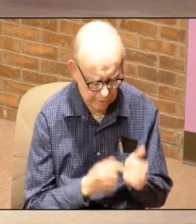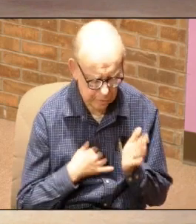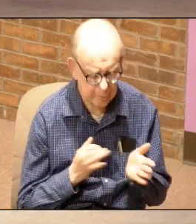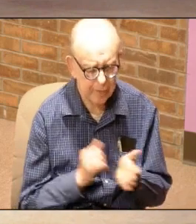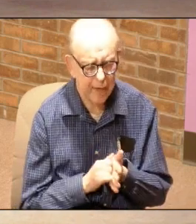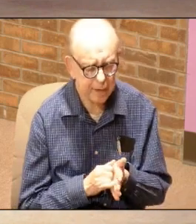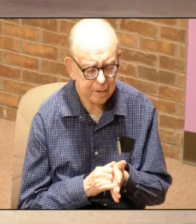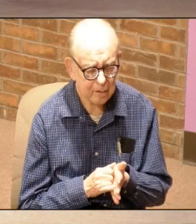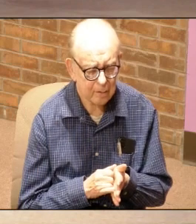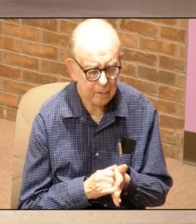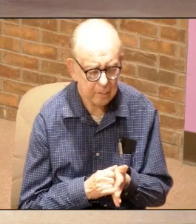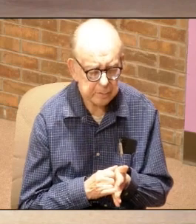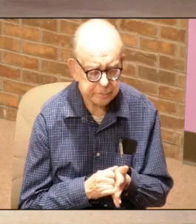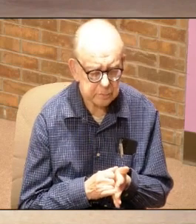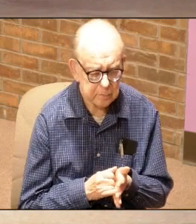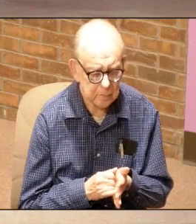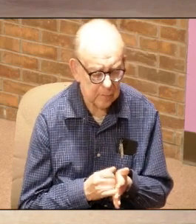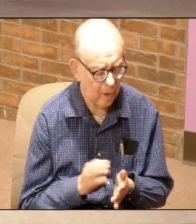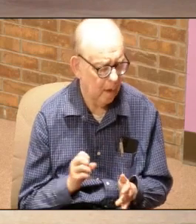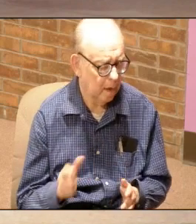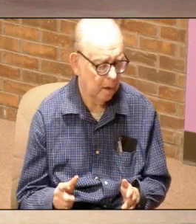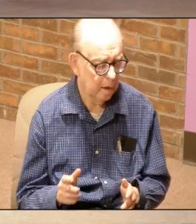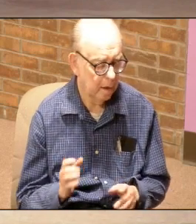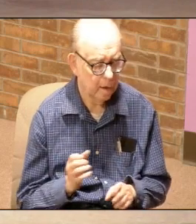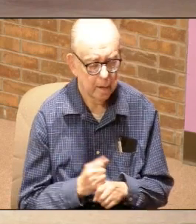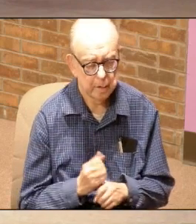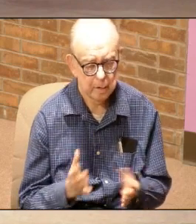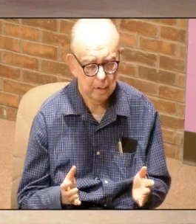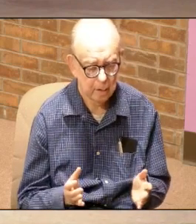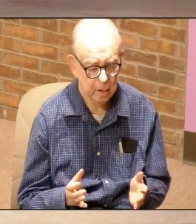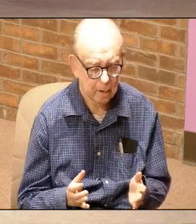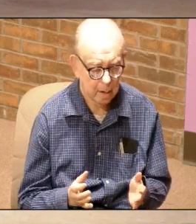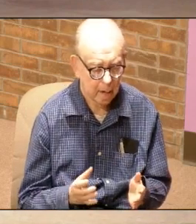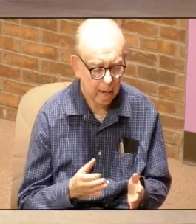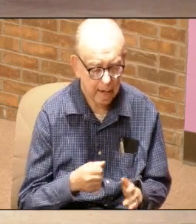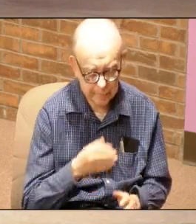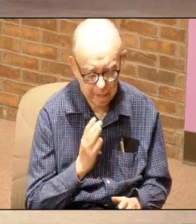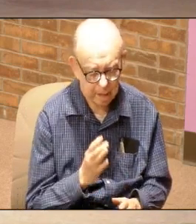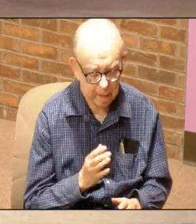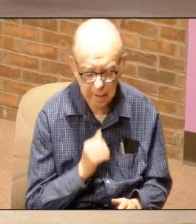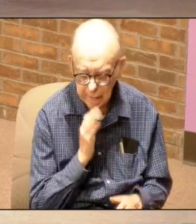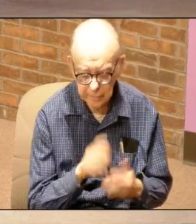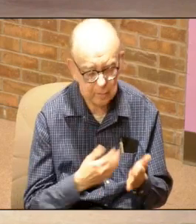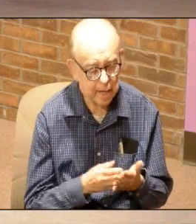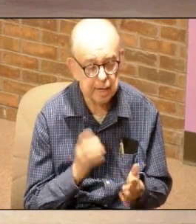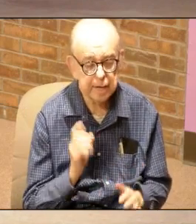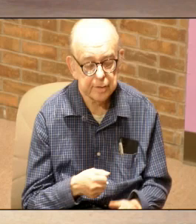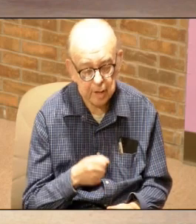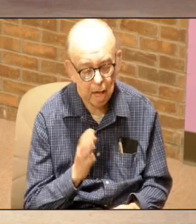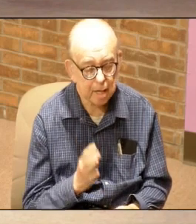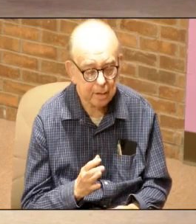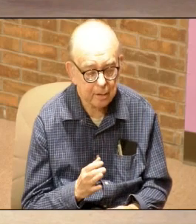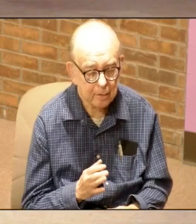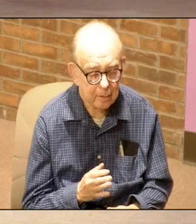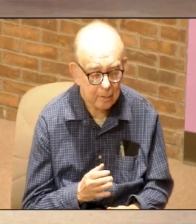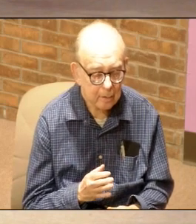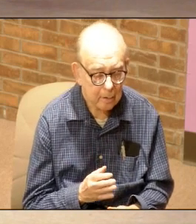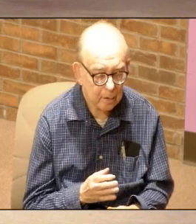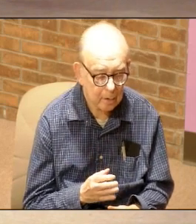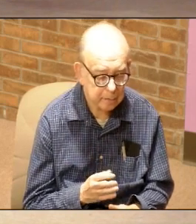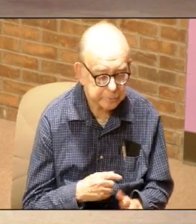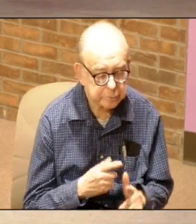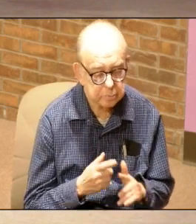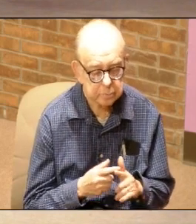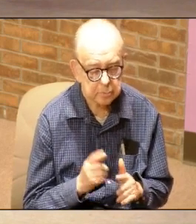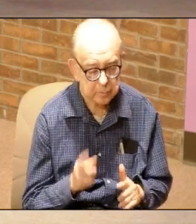Show me that. Well, I've got God, and that's all I need.